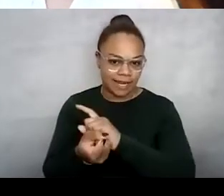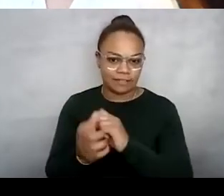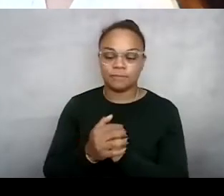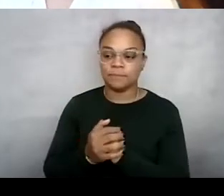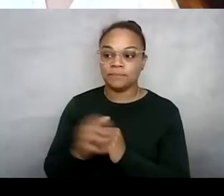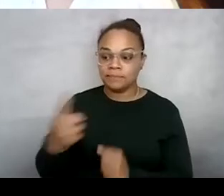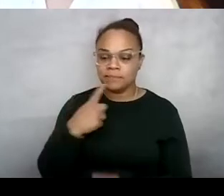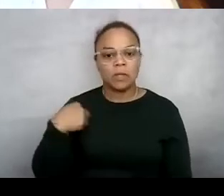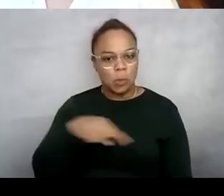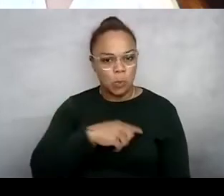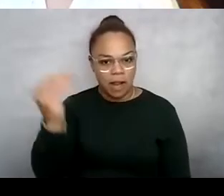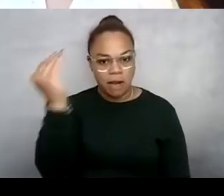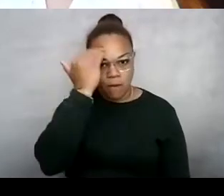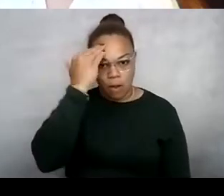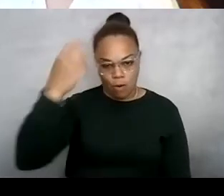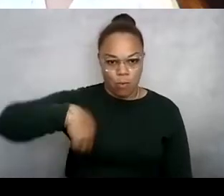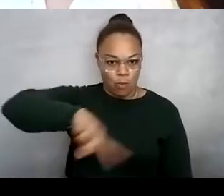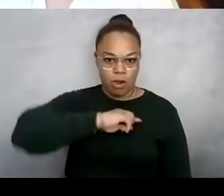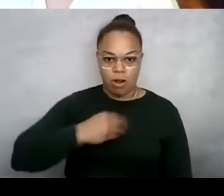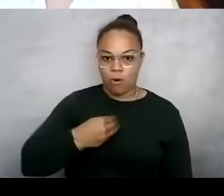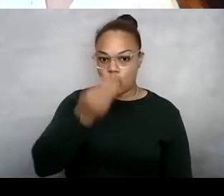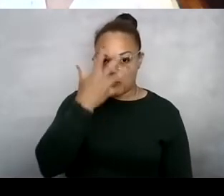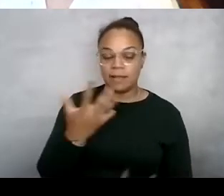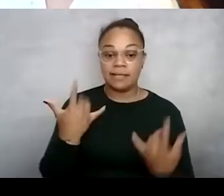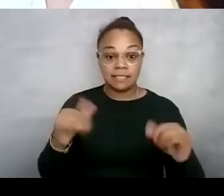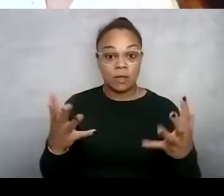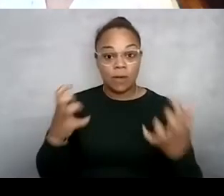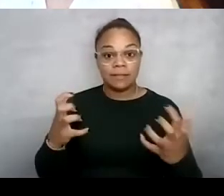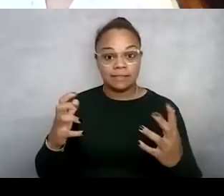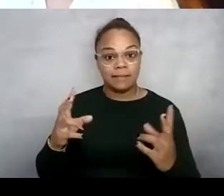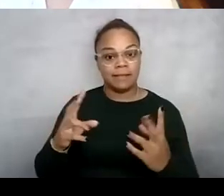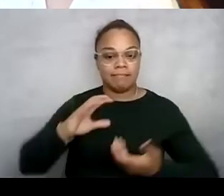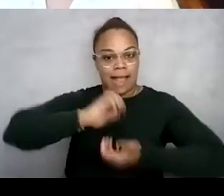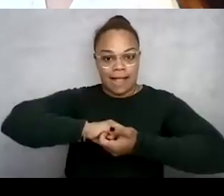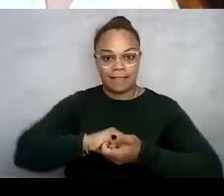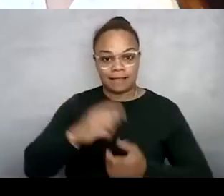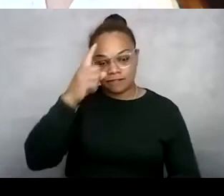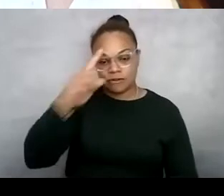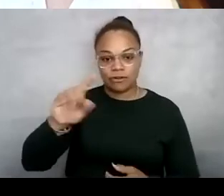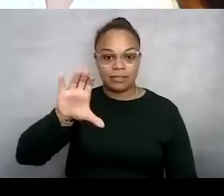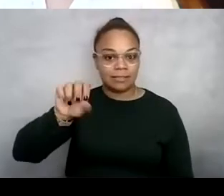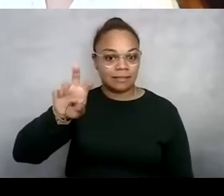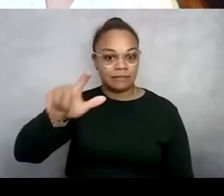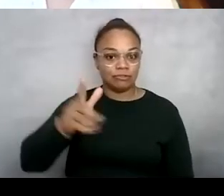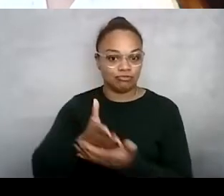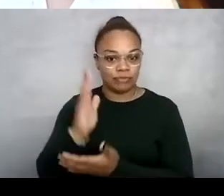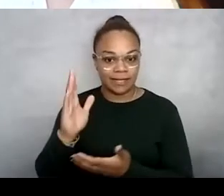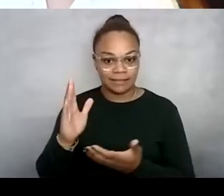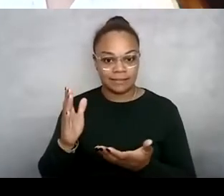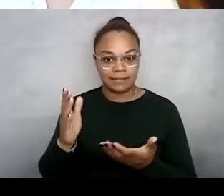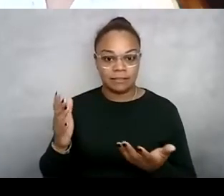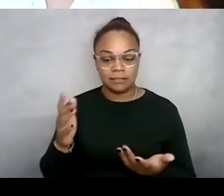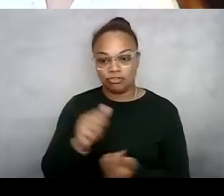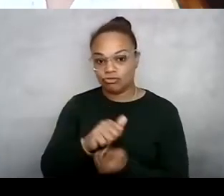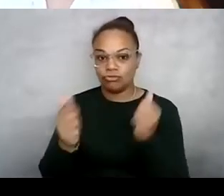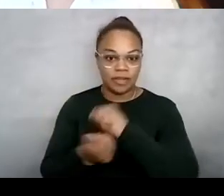we're white. We want to be allies to the civil rights movement in the 1960s. So what they did, Ricky, they took a tape recorder and